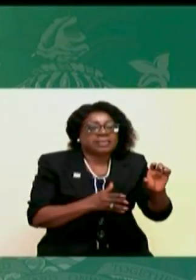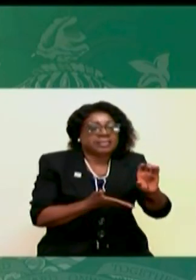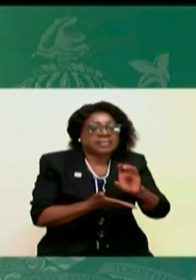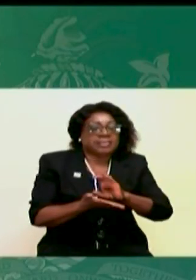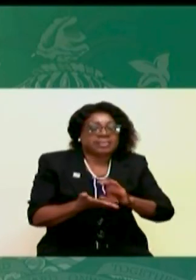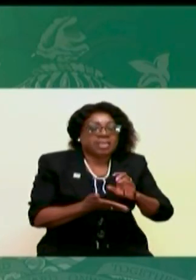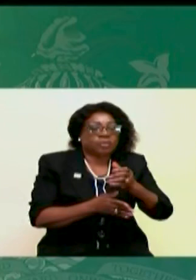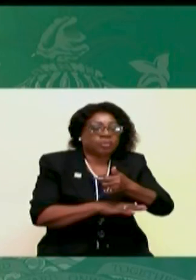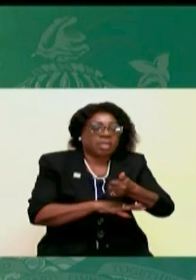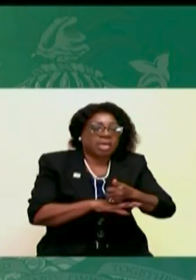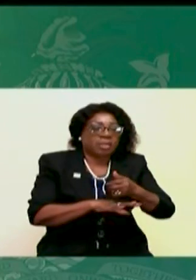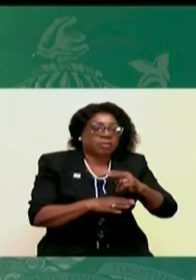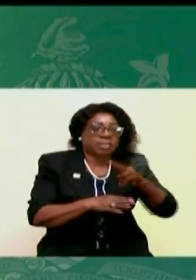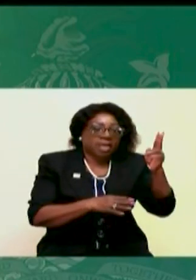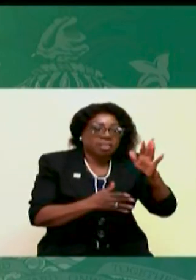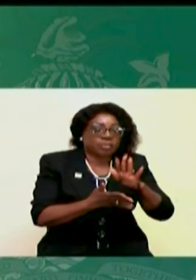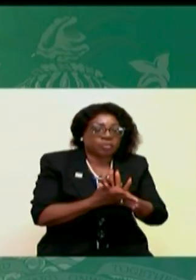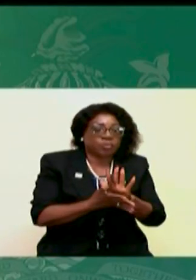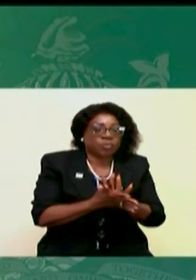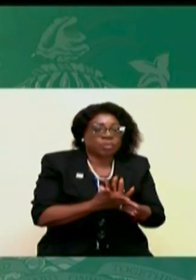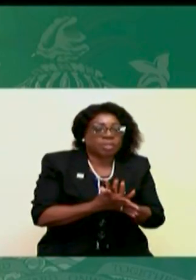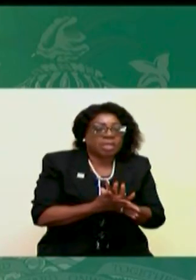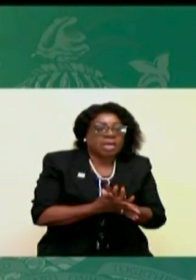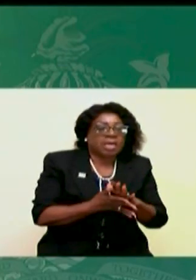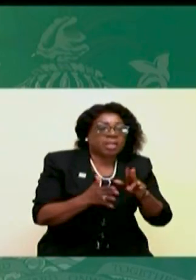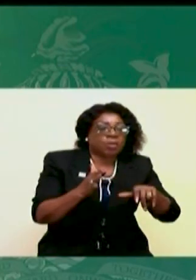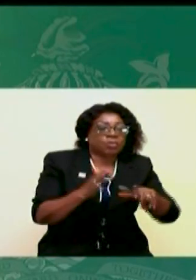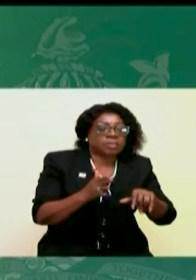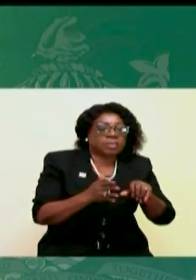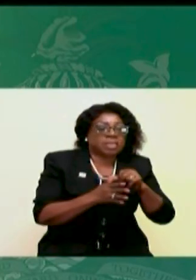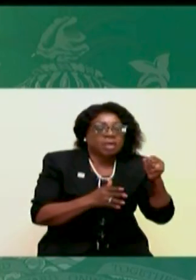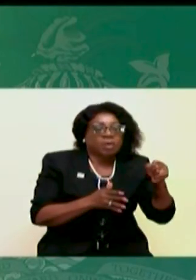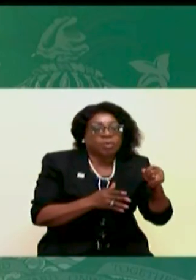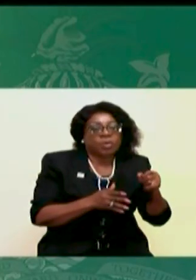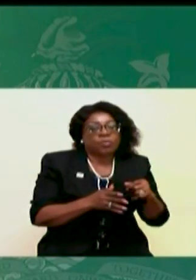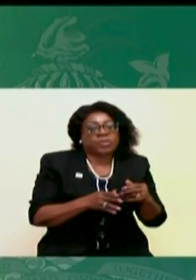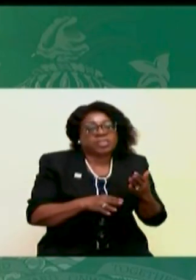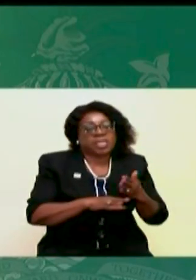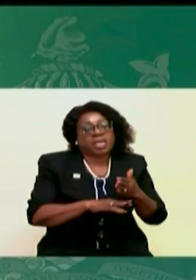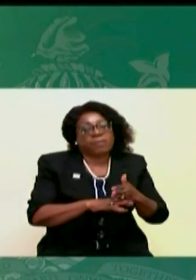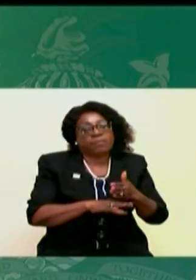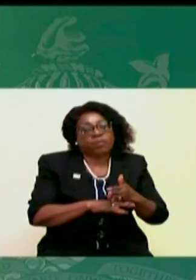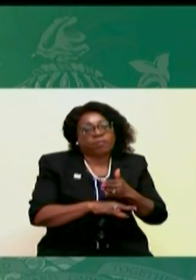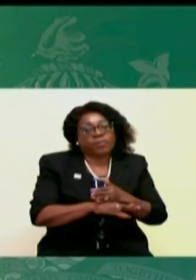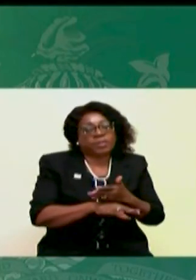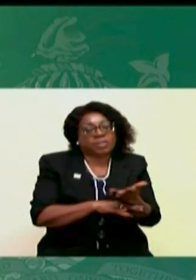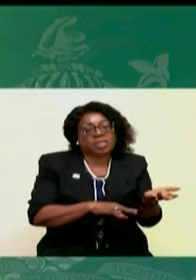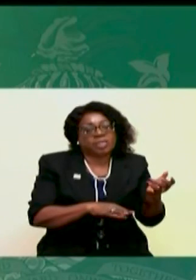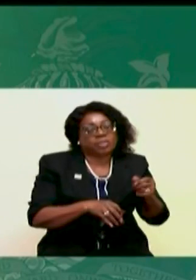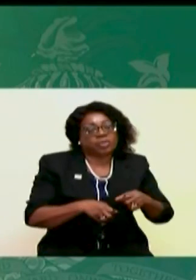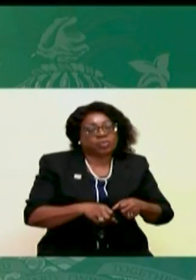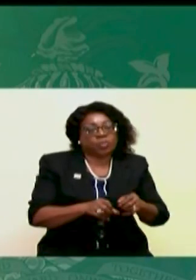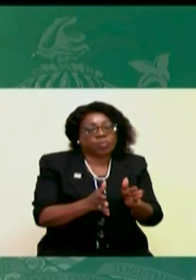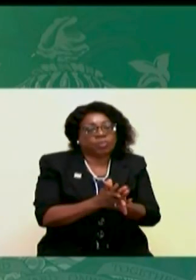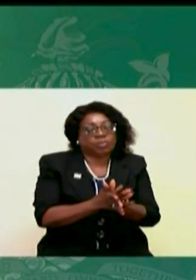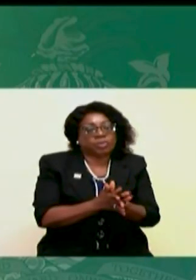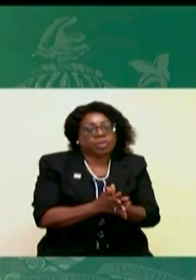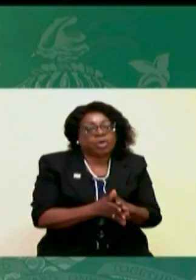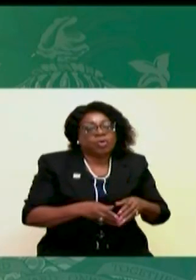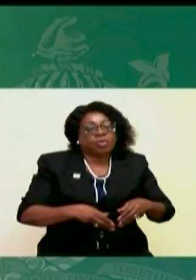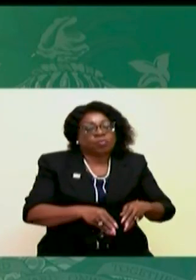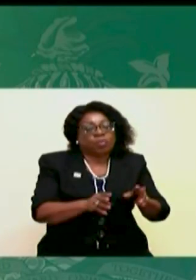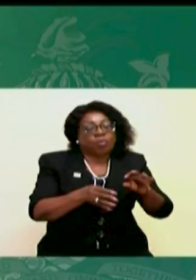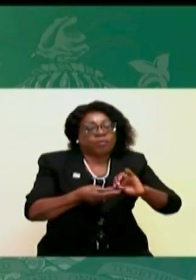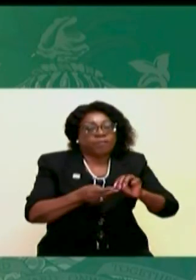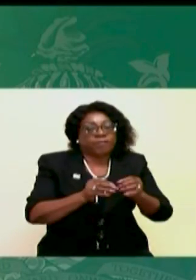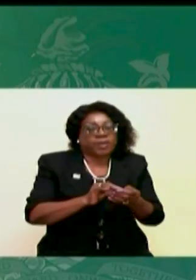continued construction upgrades at Low Sound Primary in Andrus. Much has been said about the road repairs and rehabilitation of